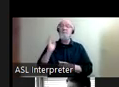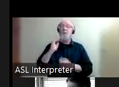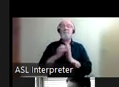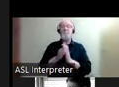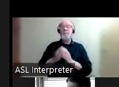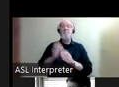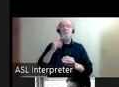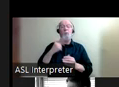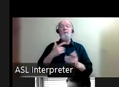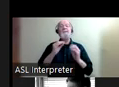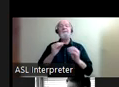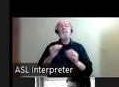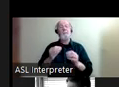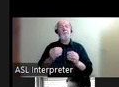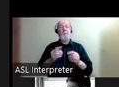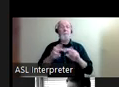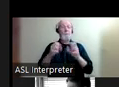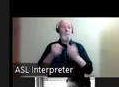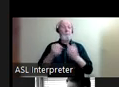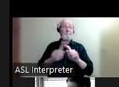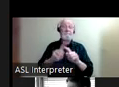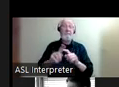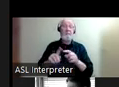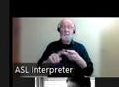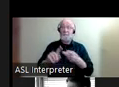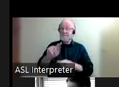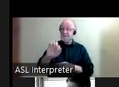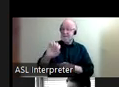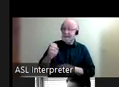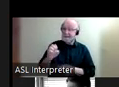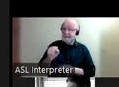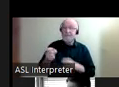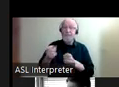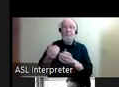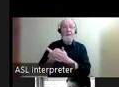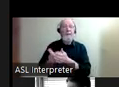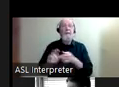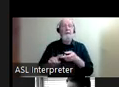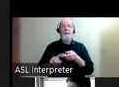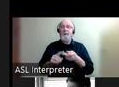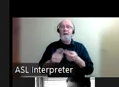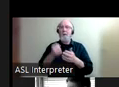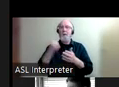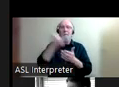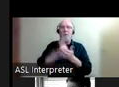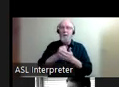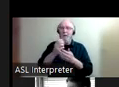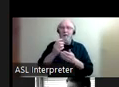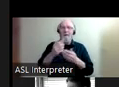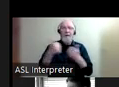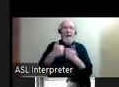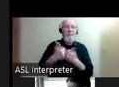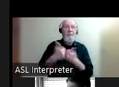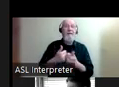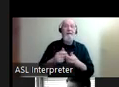had at the library were like taxes and money management, murder mystery nights, sessions on